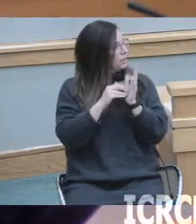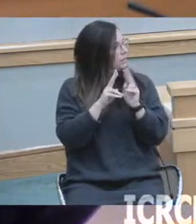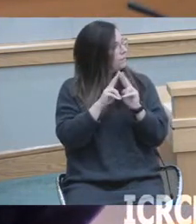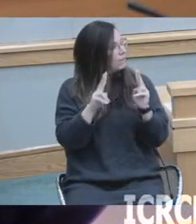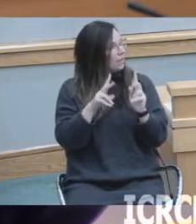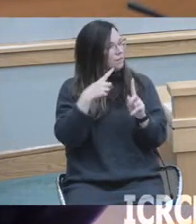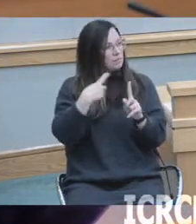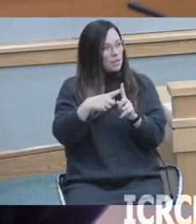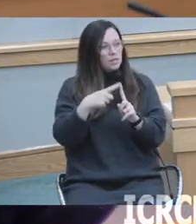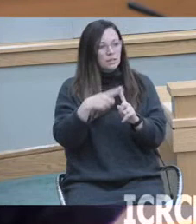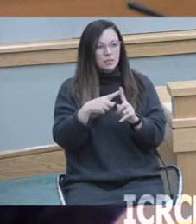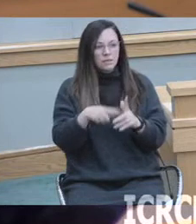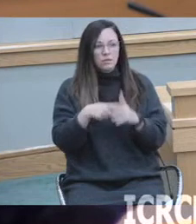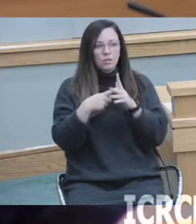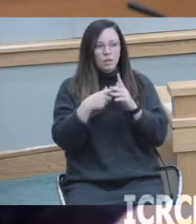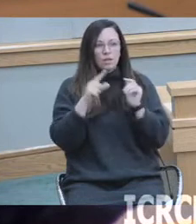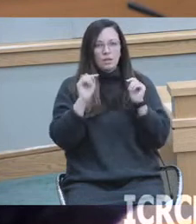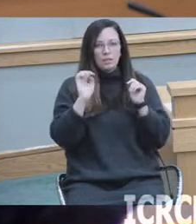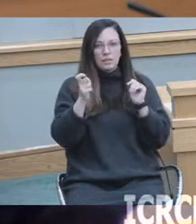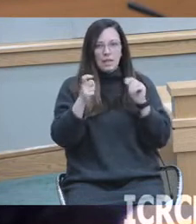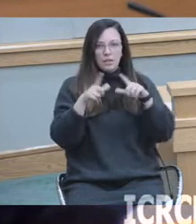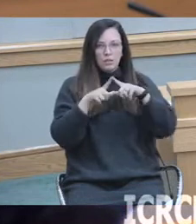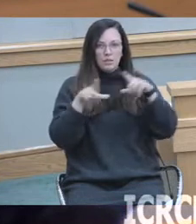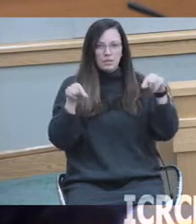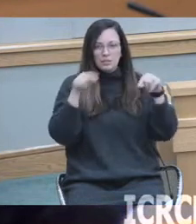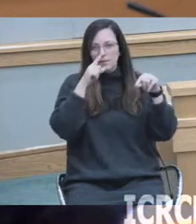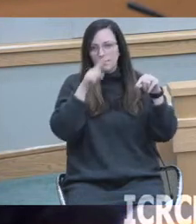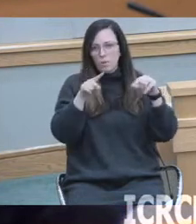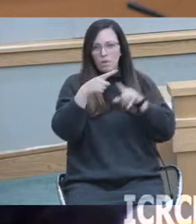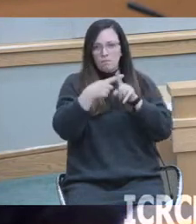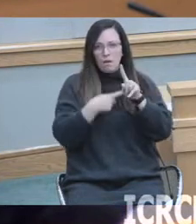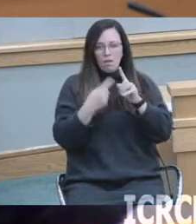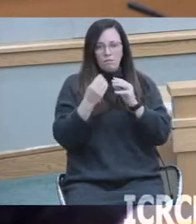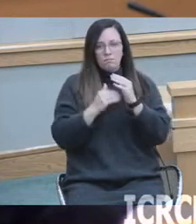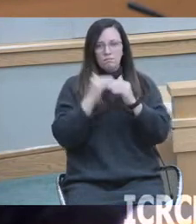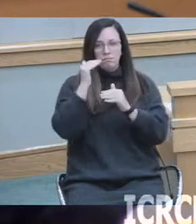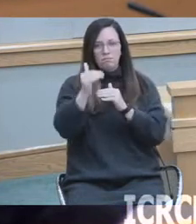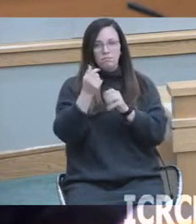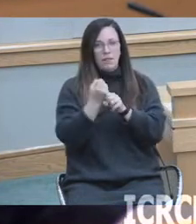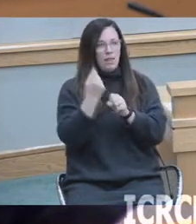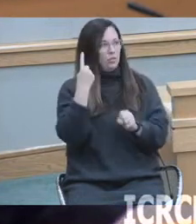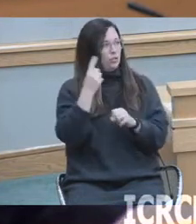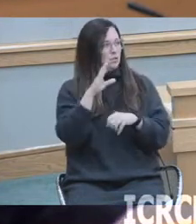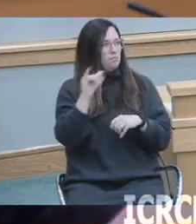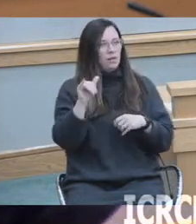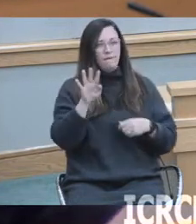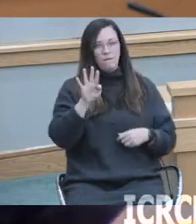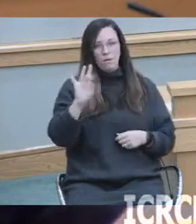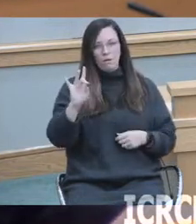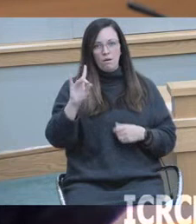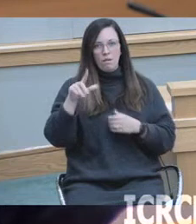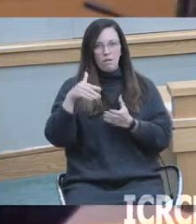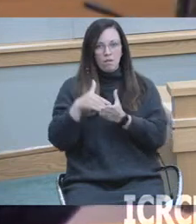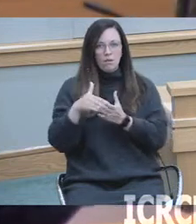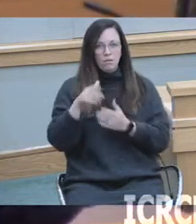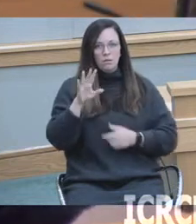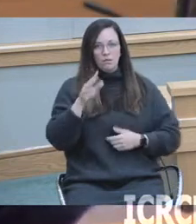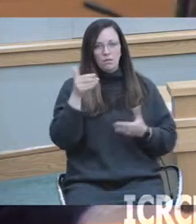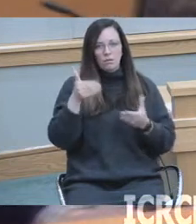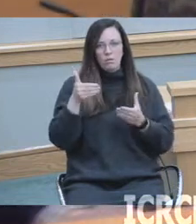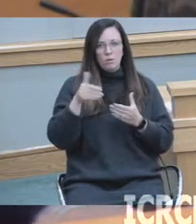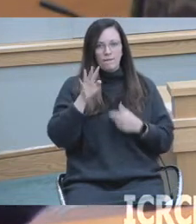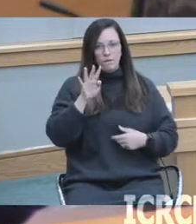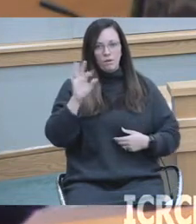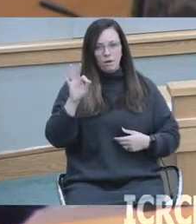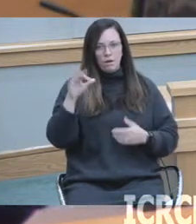start. Tax receipts for the month exceeded last year by 48,000, almost 49,000. Total